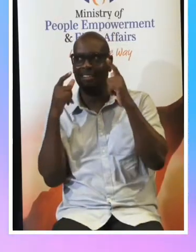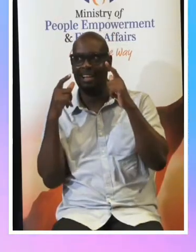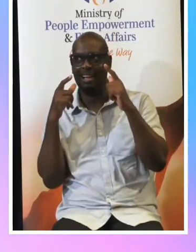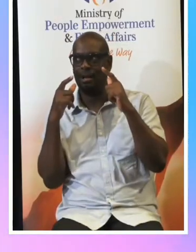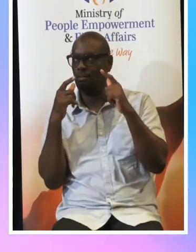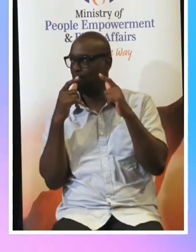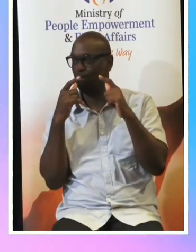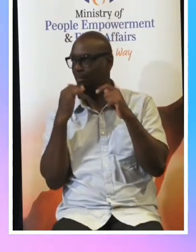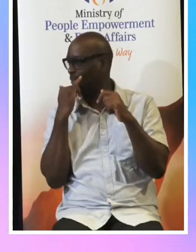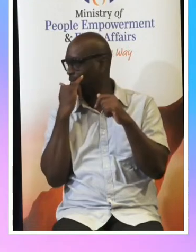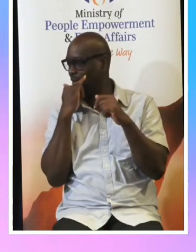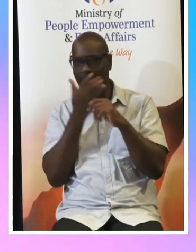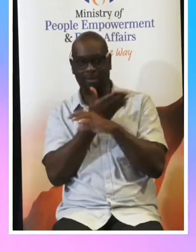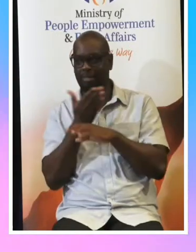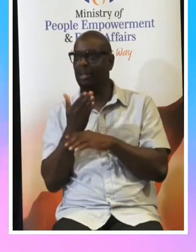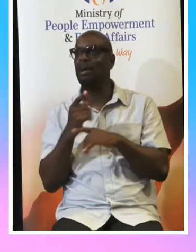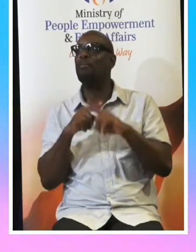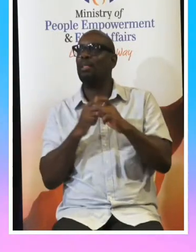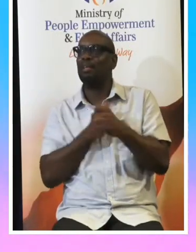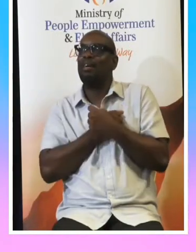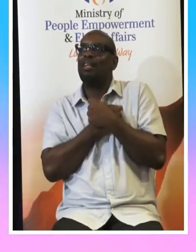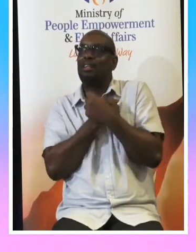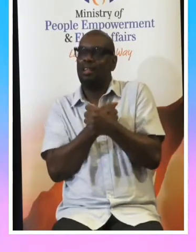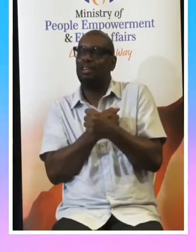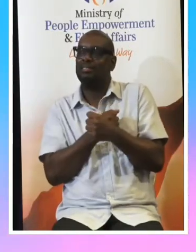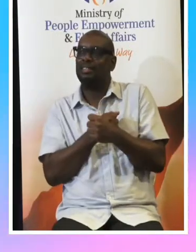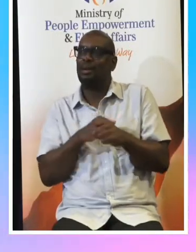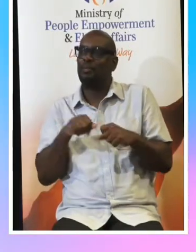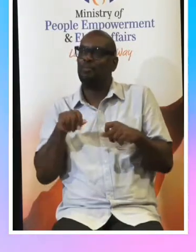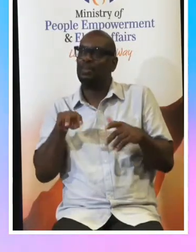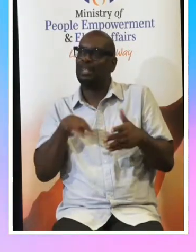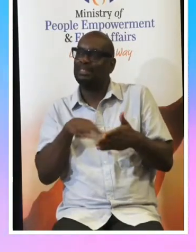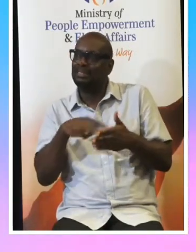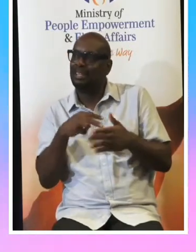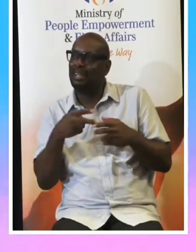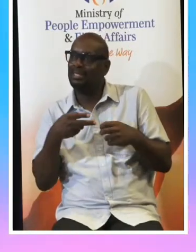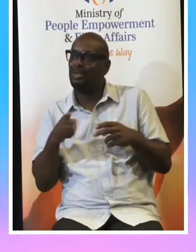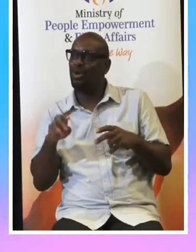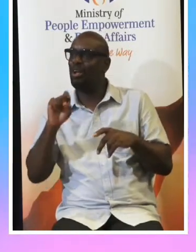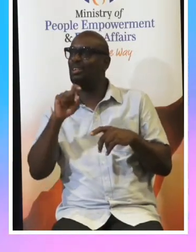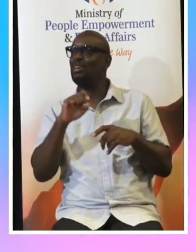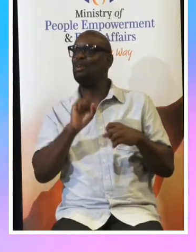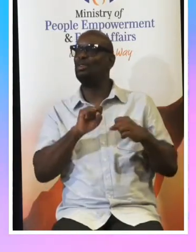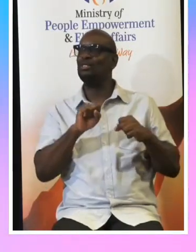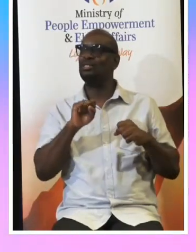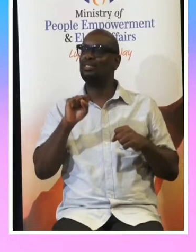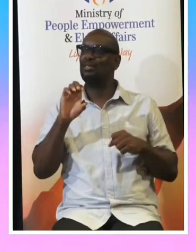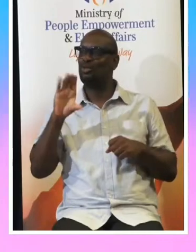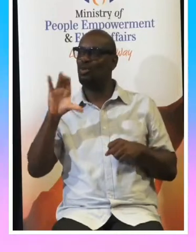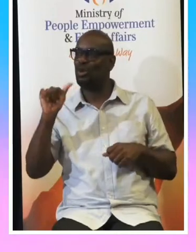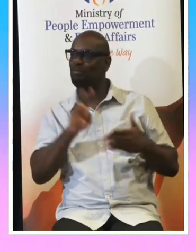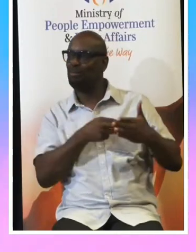love Kaiso and Soca and dance hall. I digress.